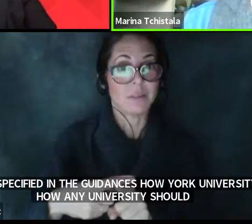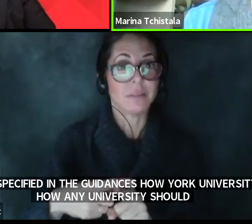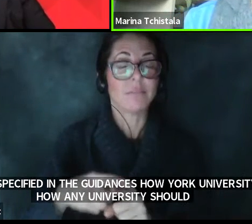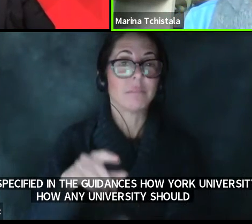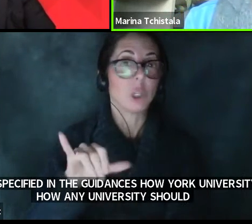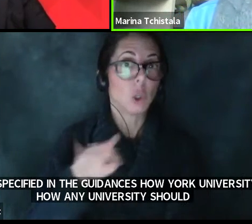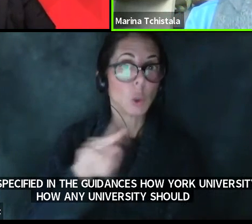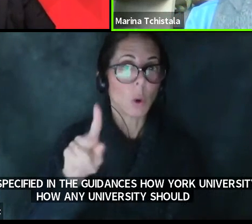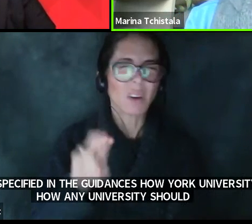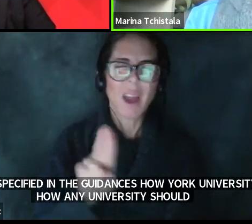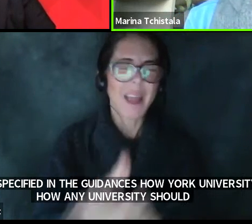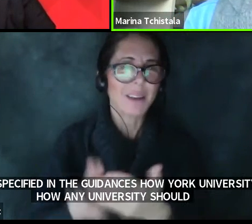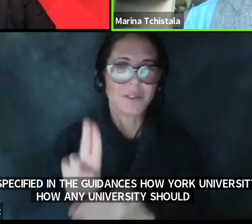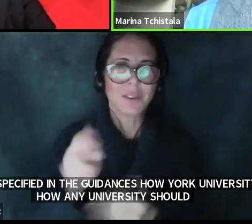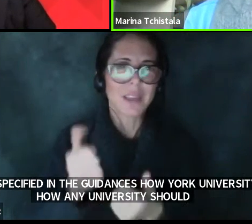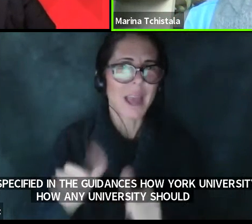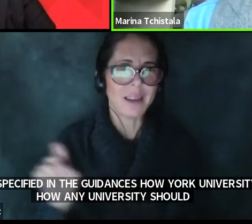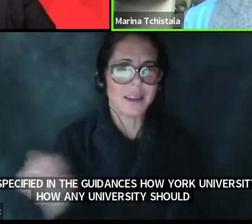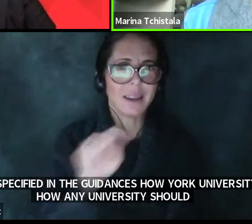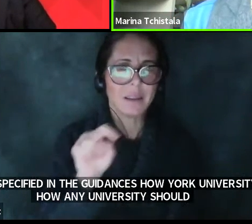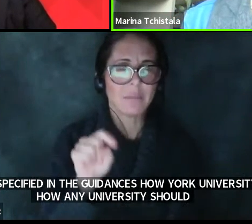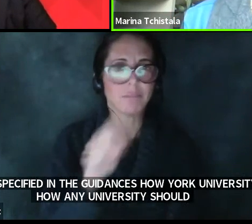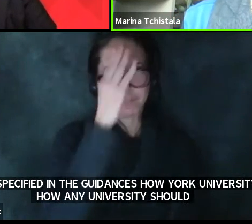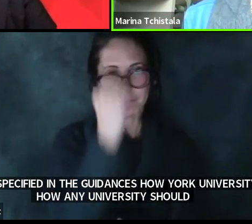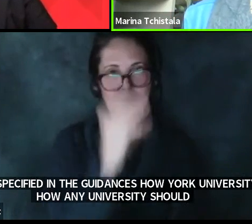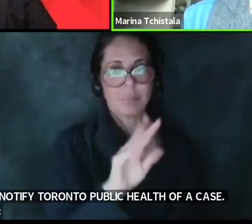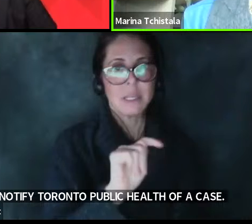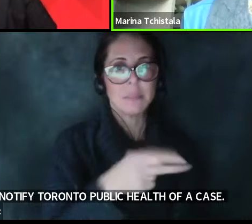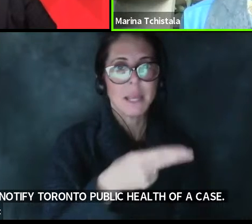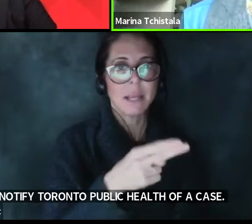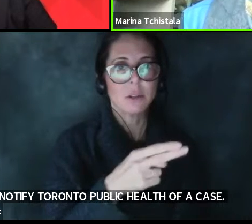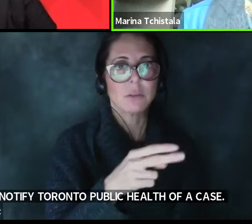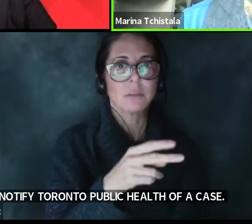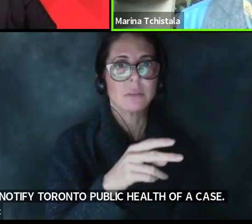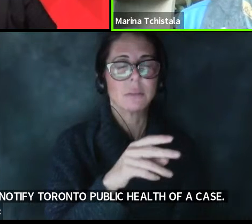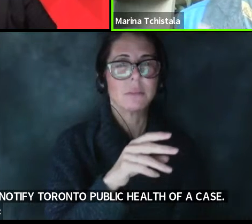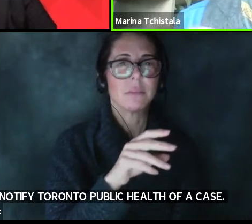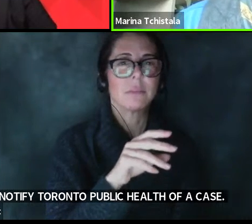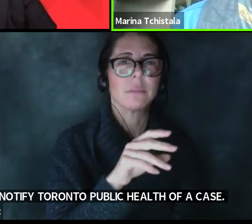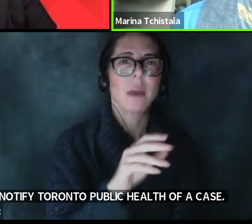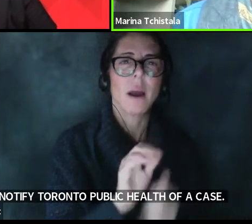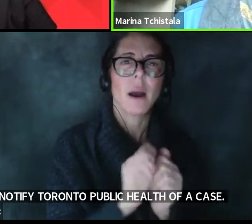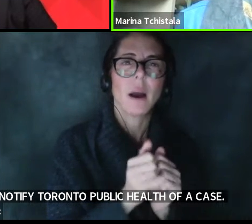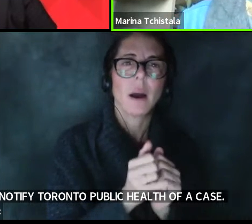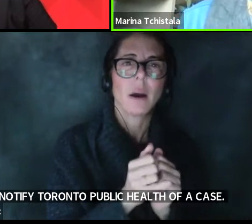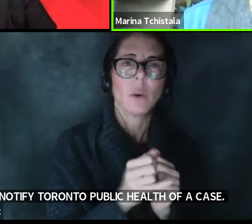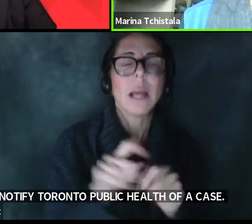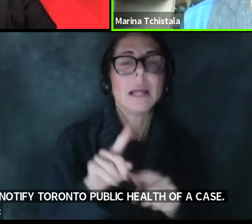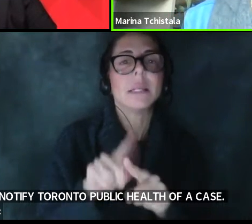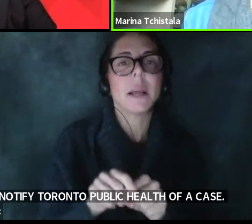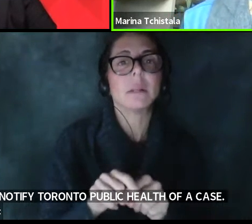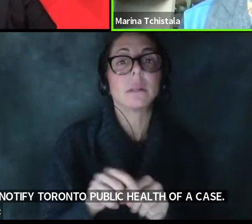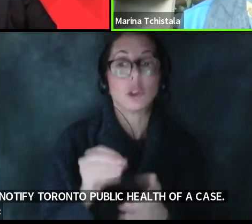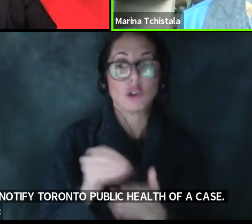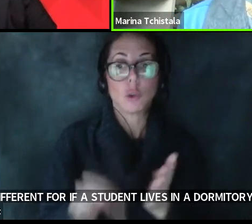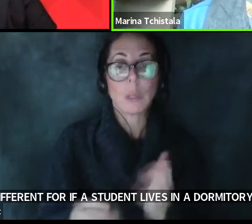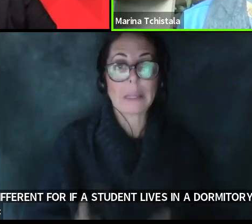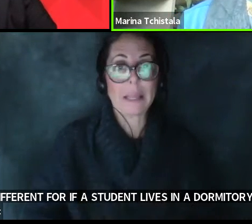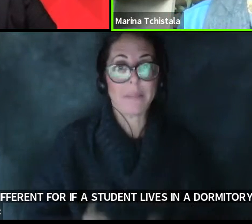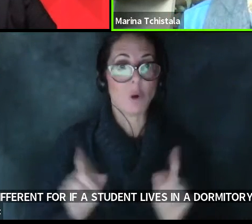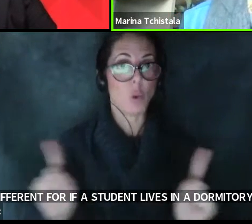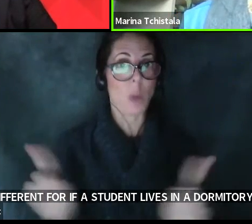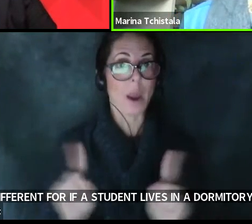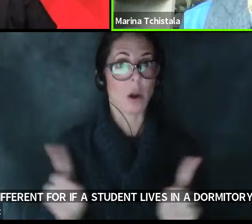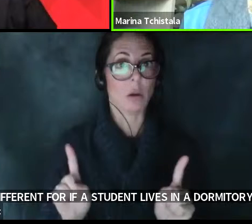It's different for if the student lives in a dormitory or if they live outside of campus. It's different